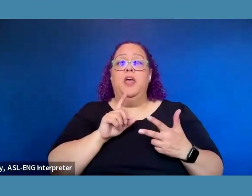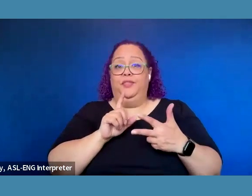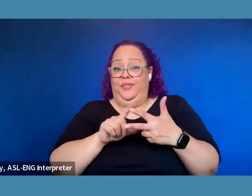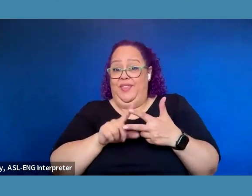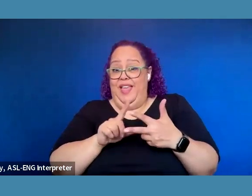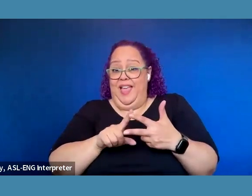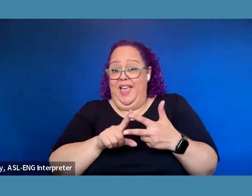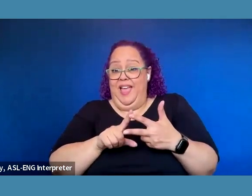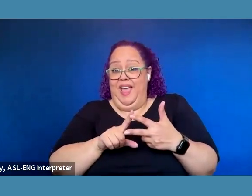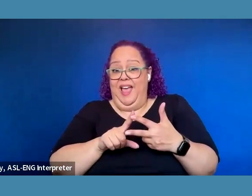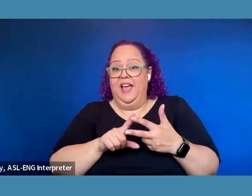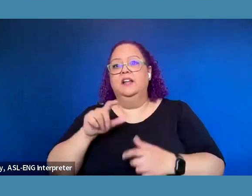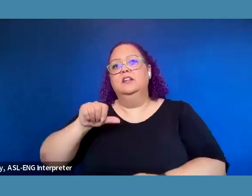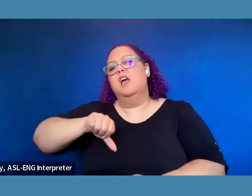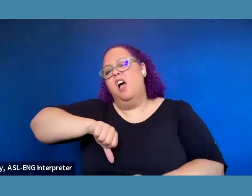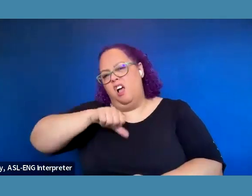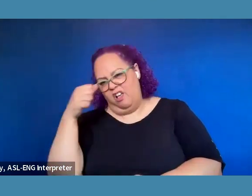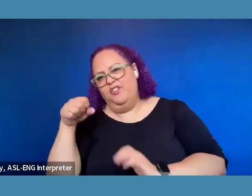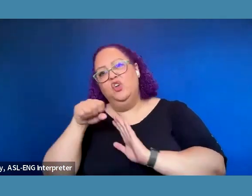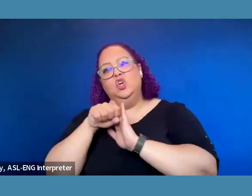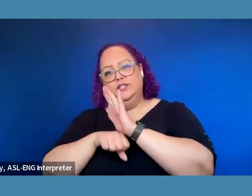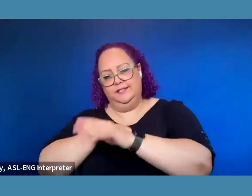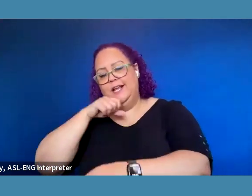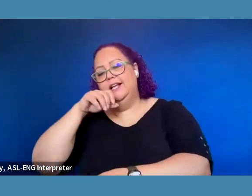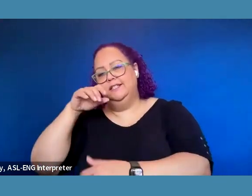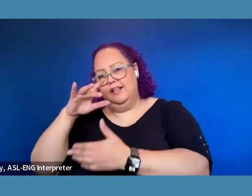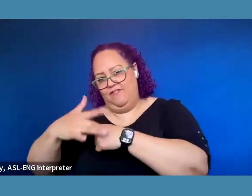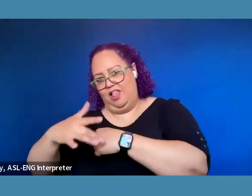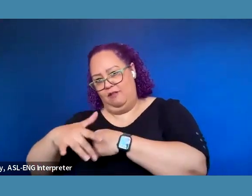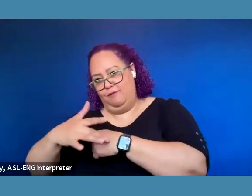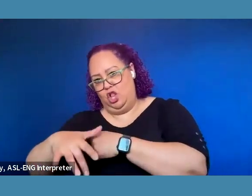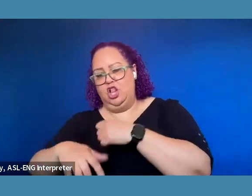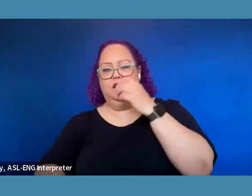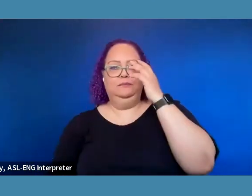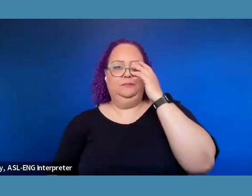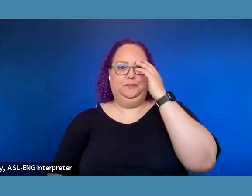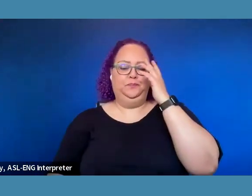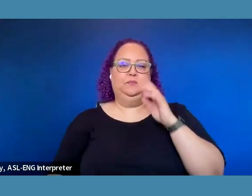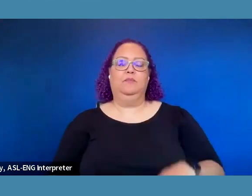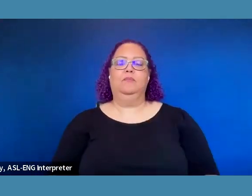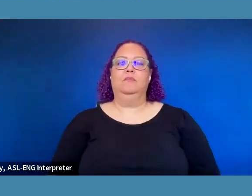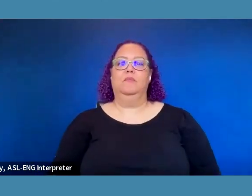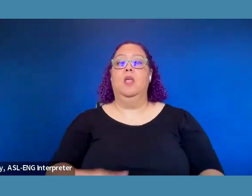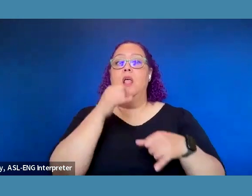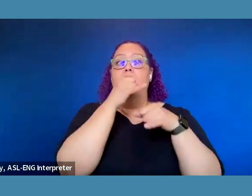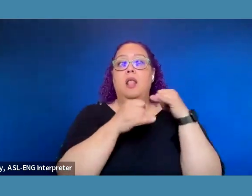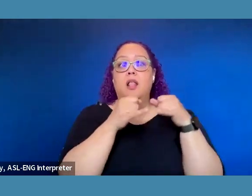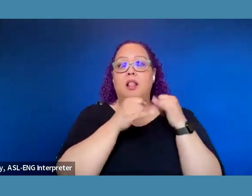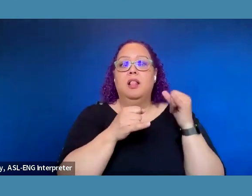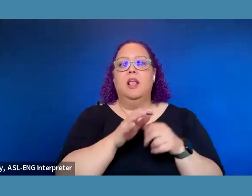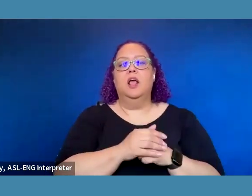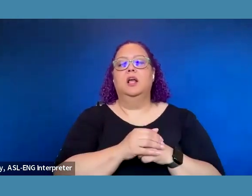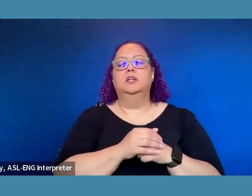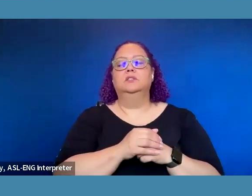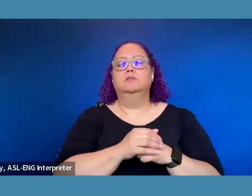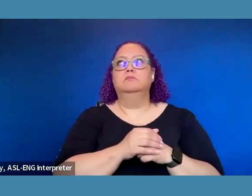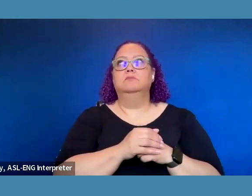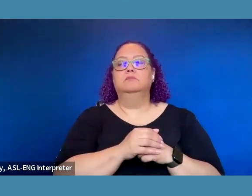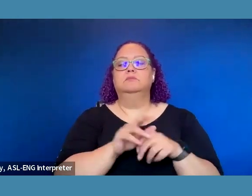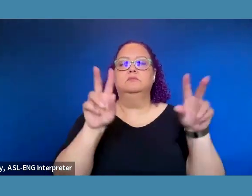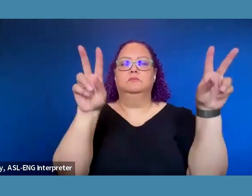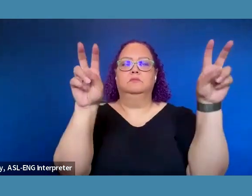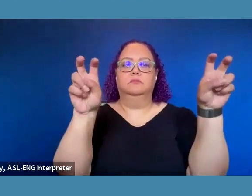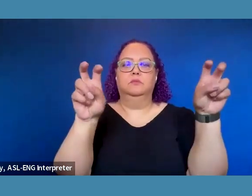are other states available as well if you know somebody outside of Florida. And lastly, we have New Disabled South's Florida